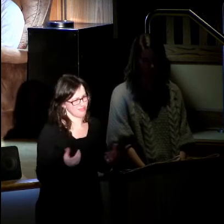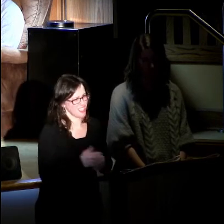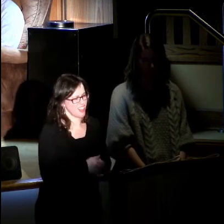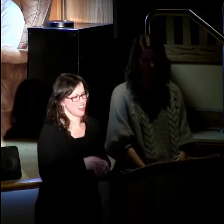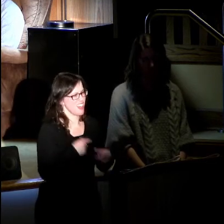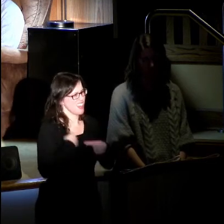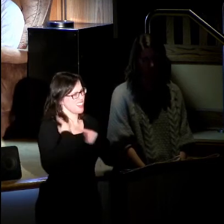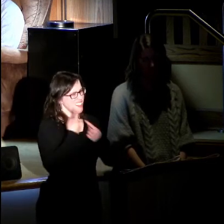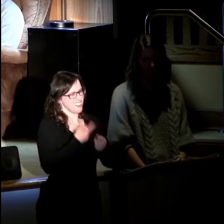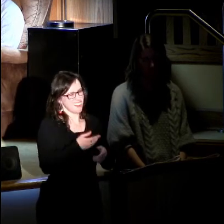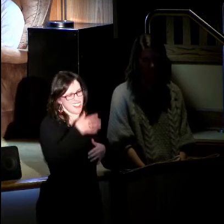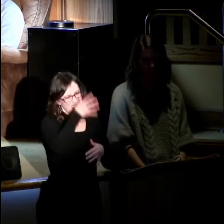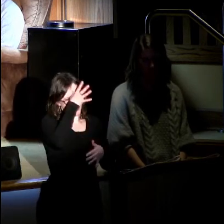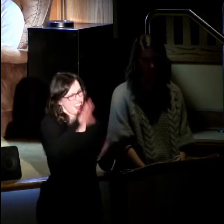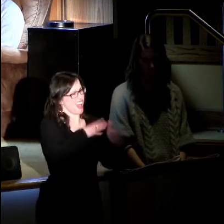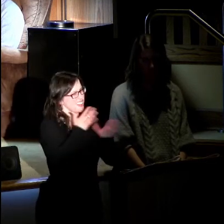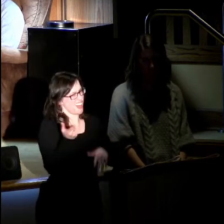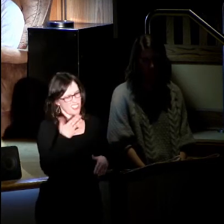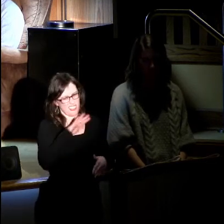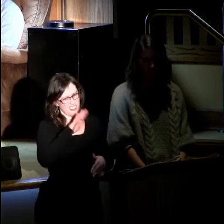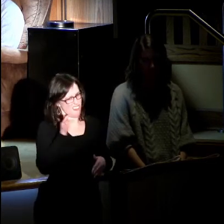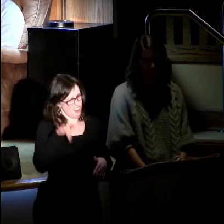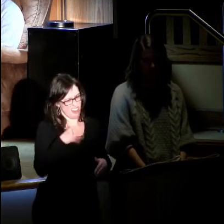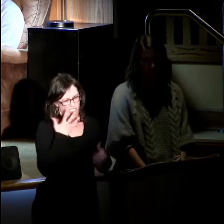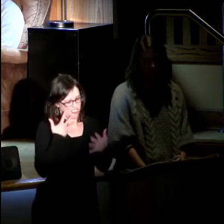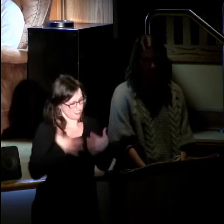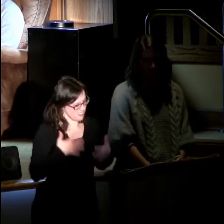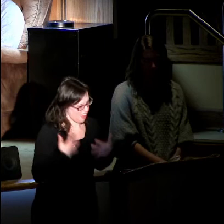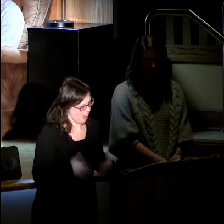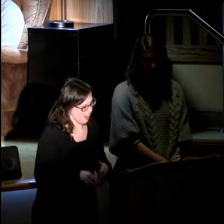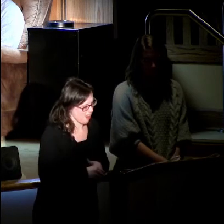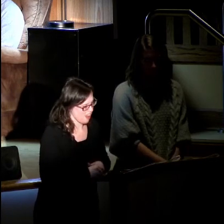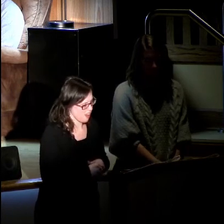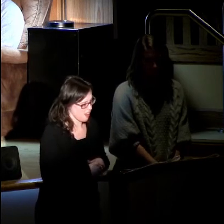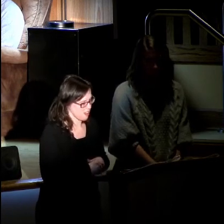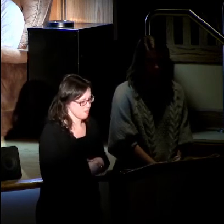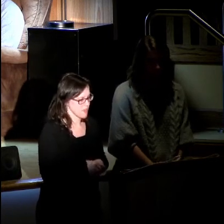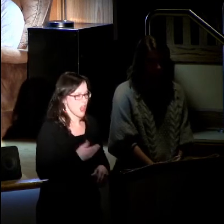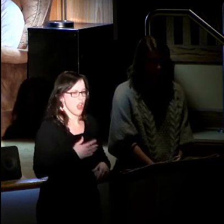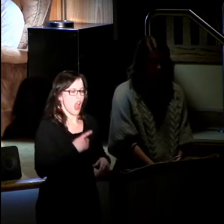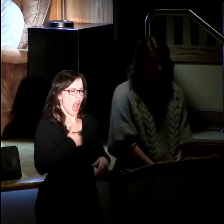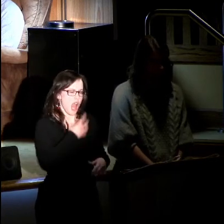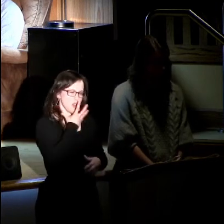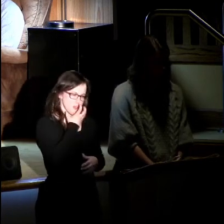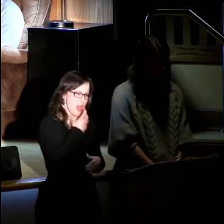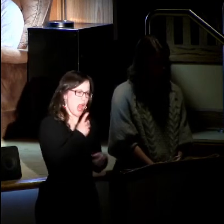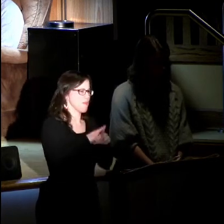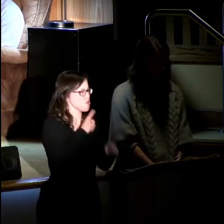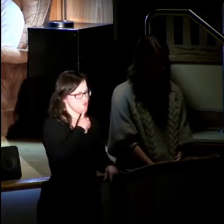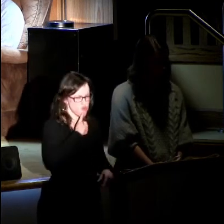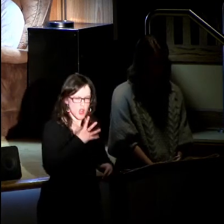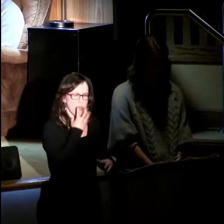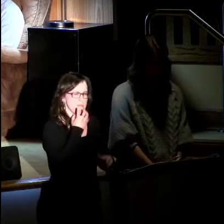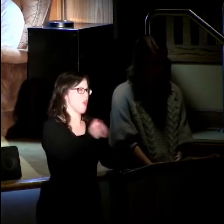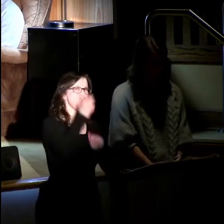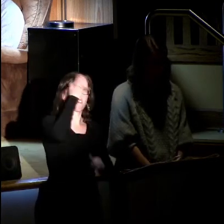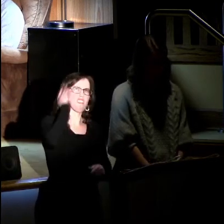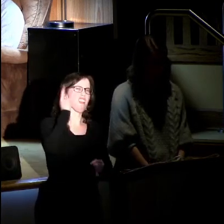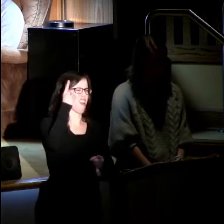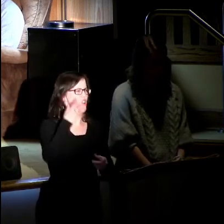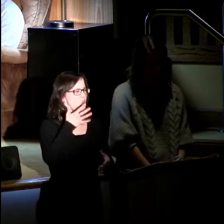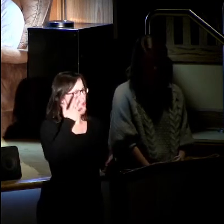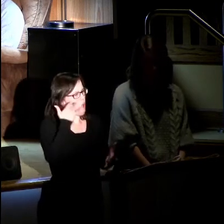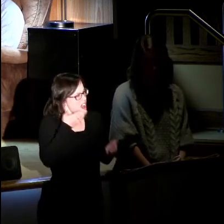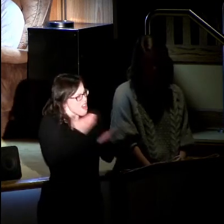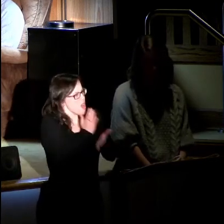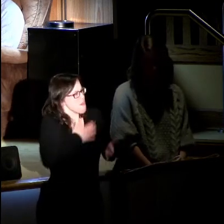since Dad's funeral. I was mad at everybody, but I was especially mad at God. Why was he allowing my mom to suffer so